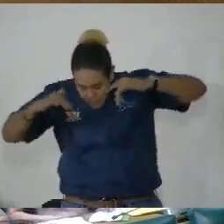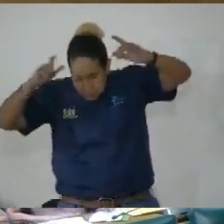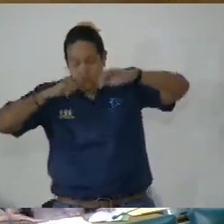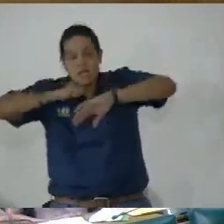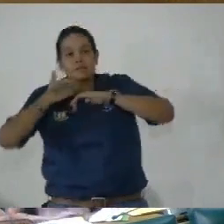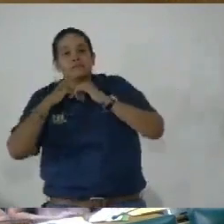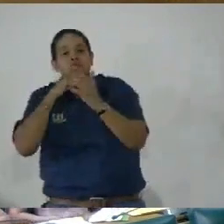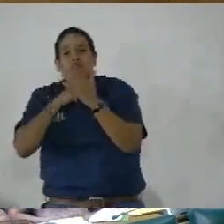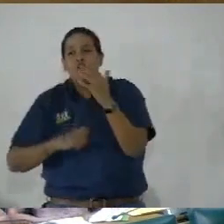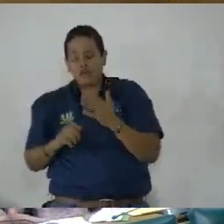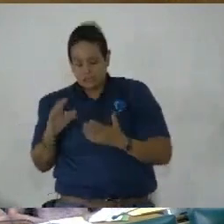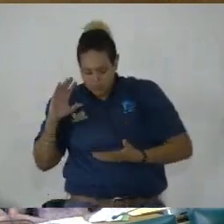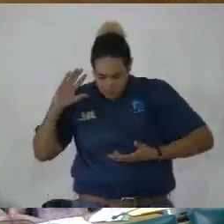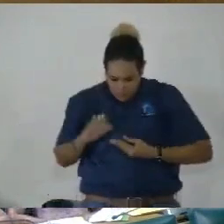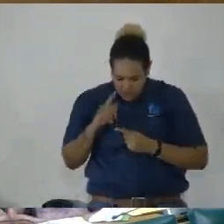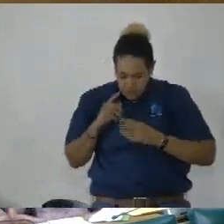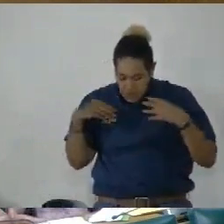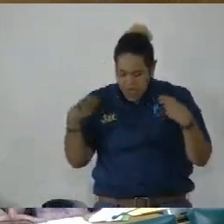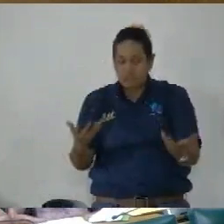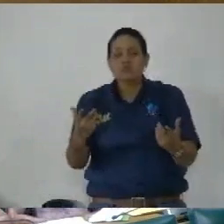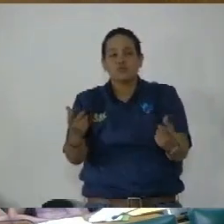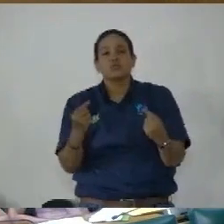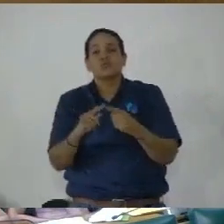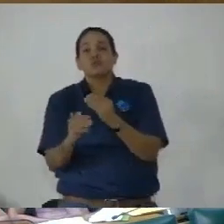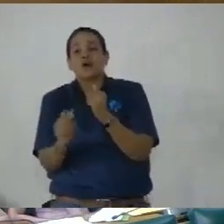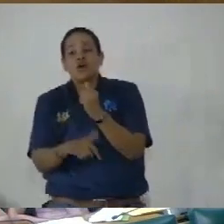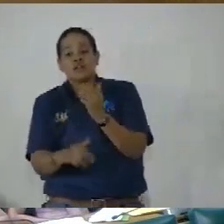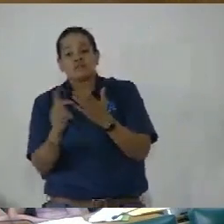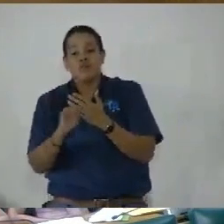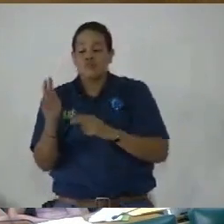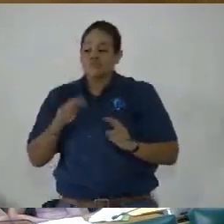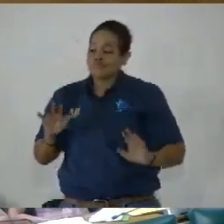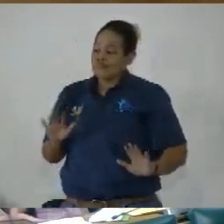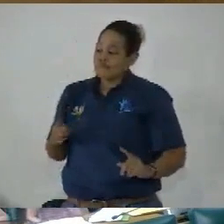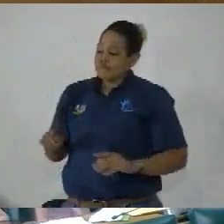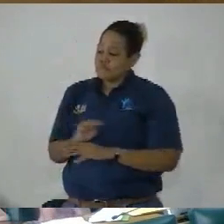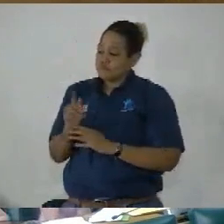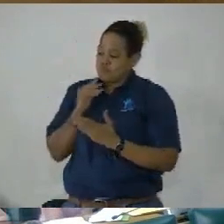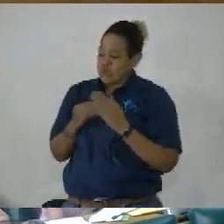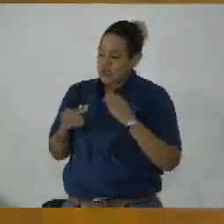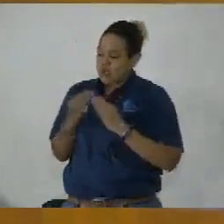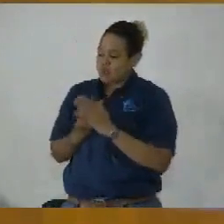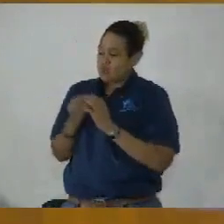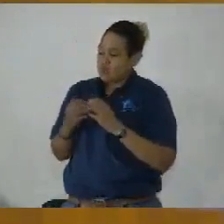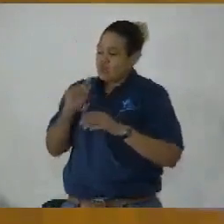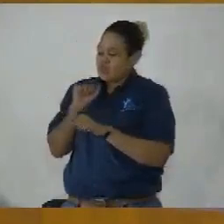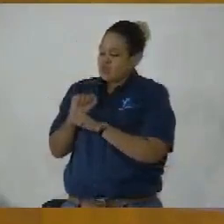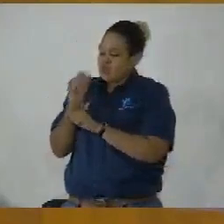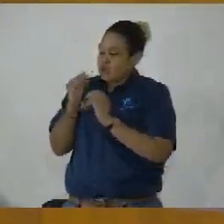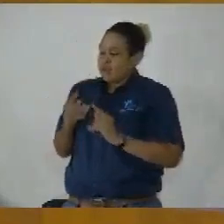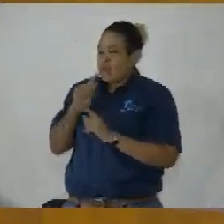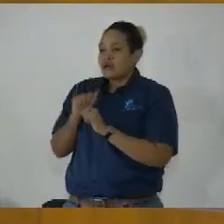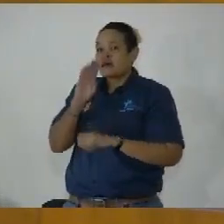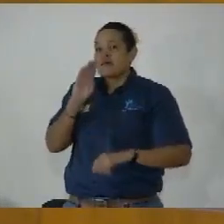ensure cost-effective execution. Under this program, the Ministry of Economic Growth and Job Creation is the buyer